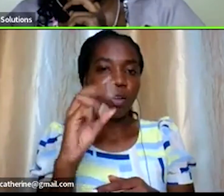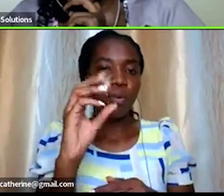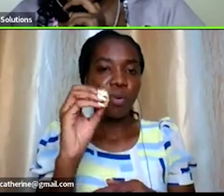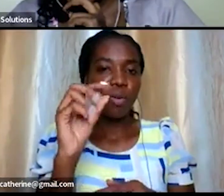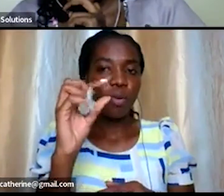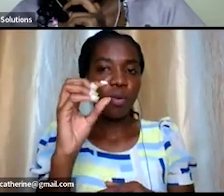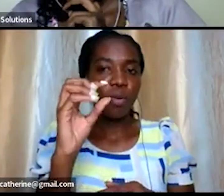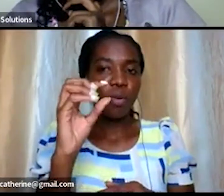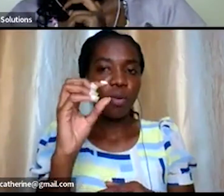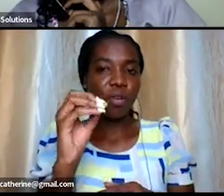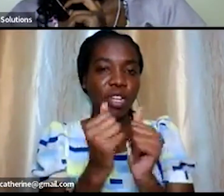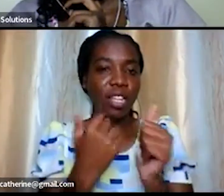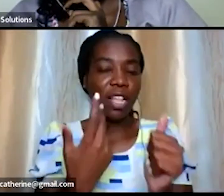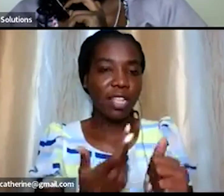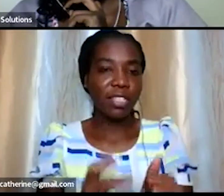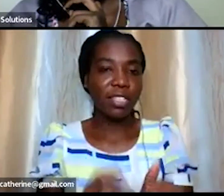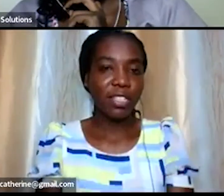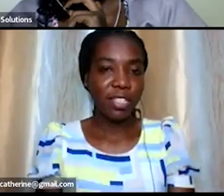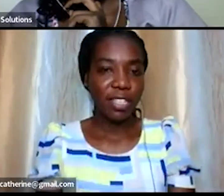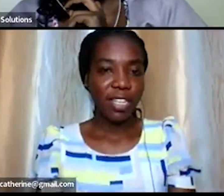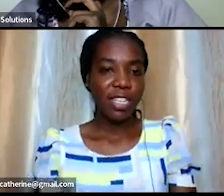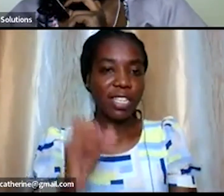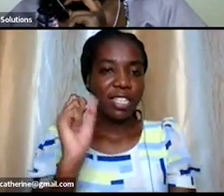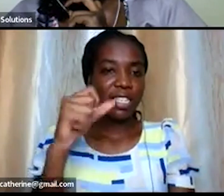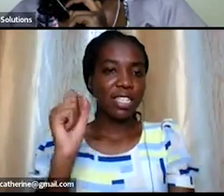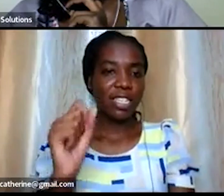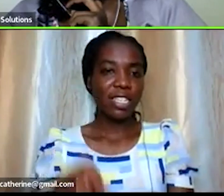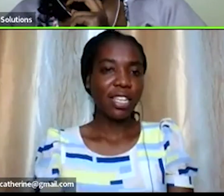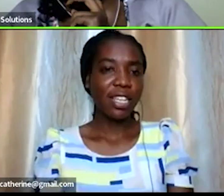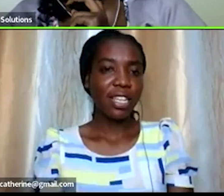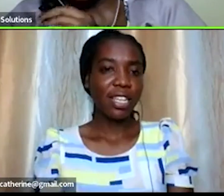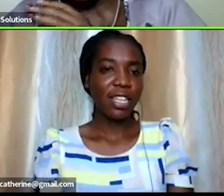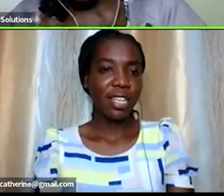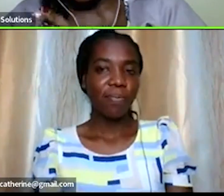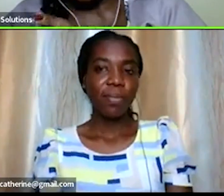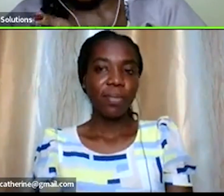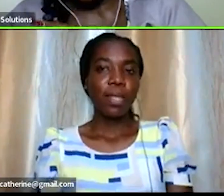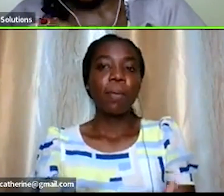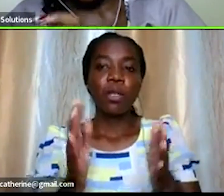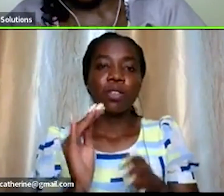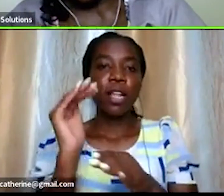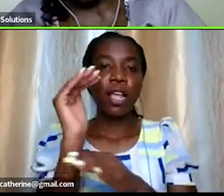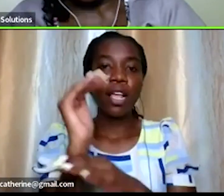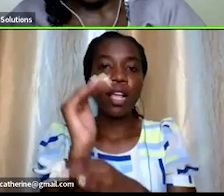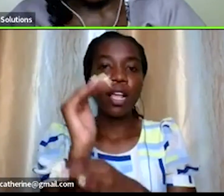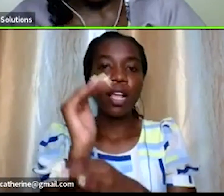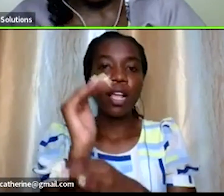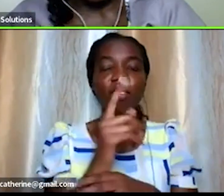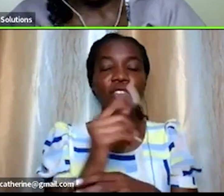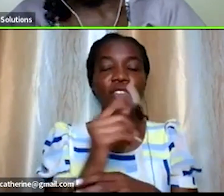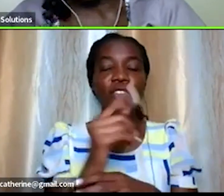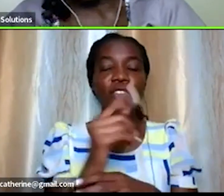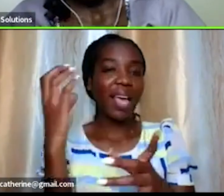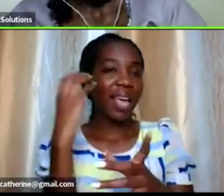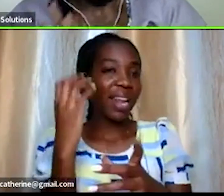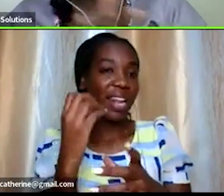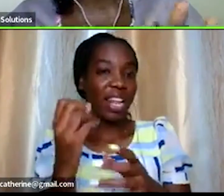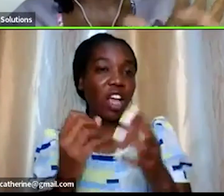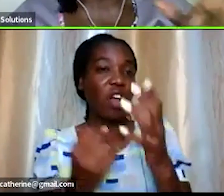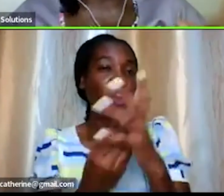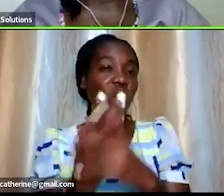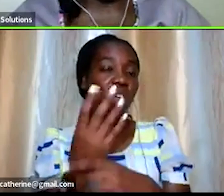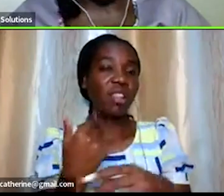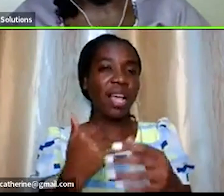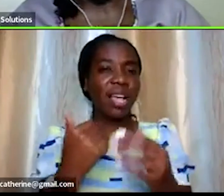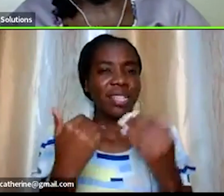Are you still with us? Yes, I am. Yeah, somebody is asking, so is this career growth, I think we are stressing people.